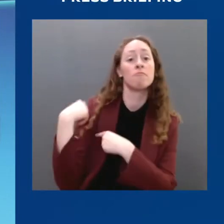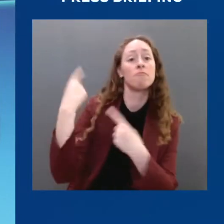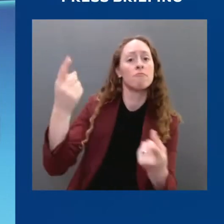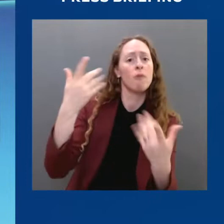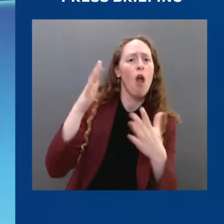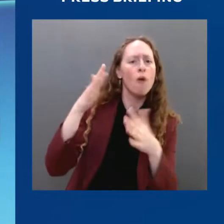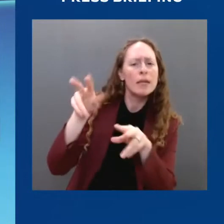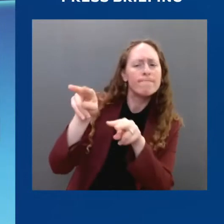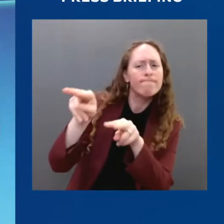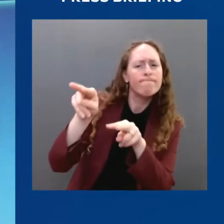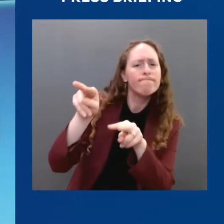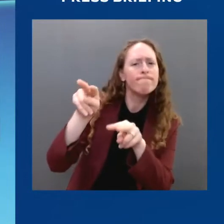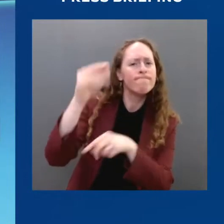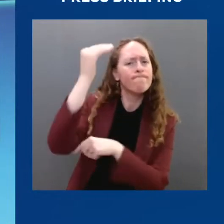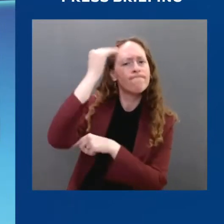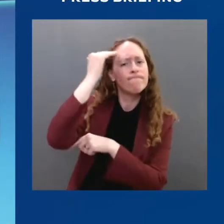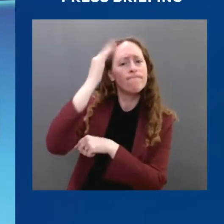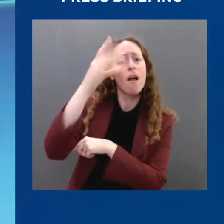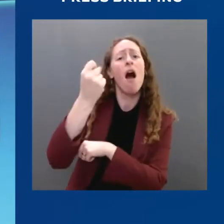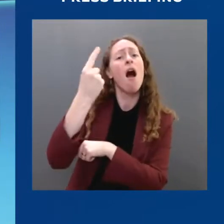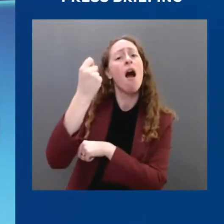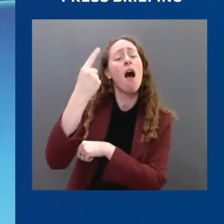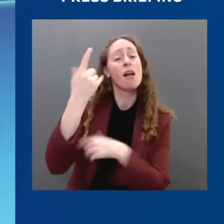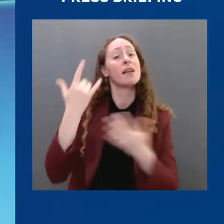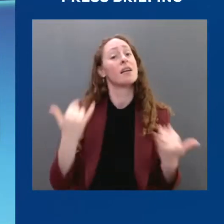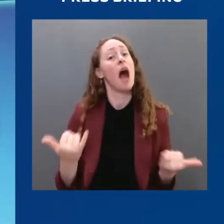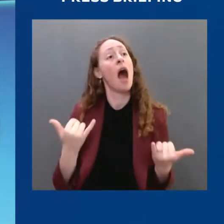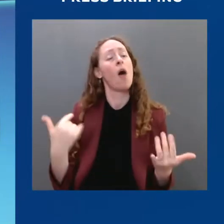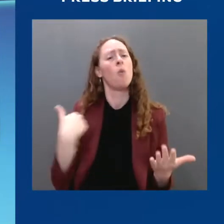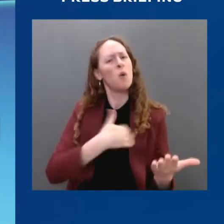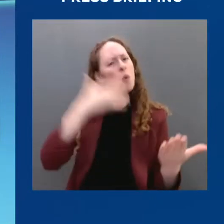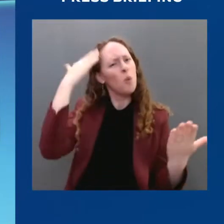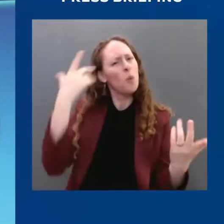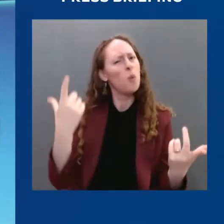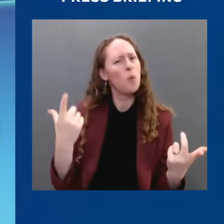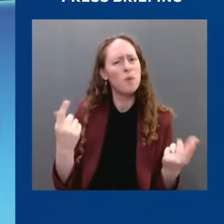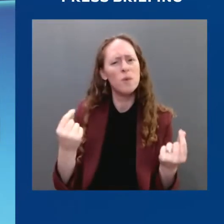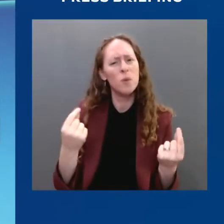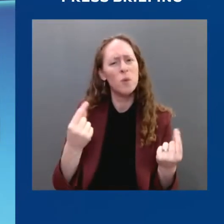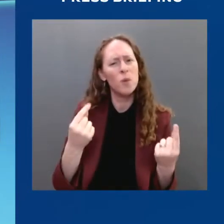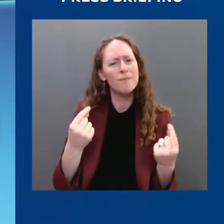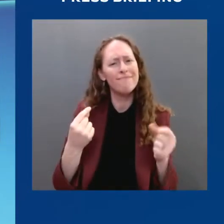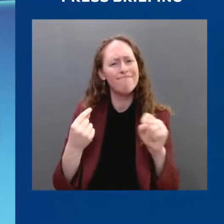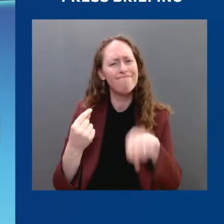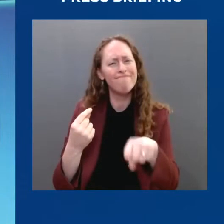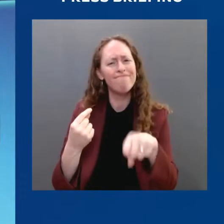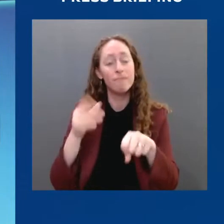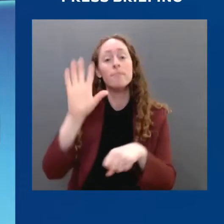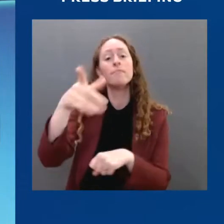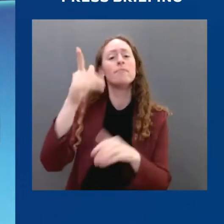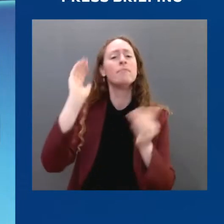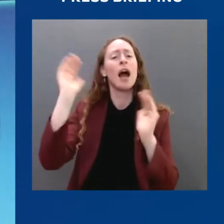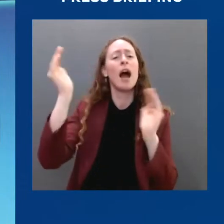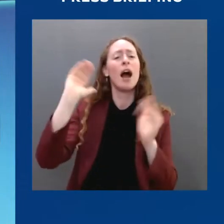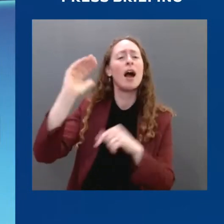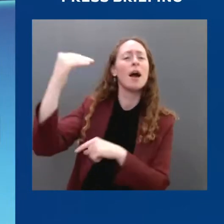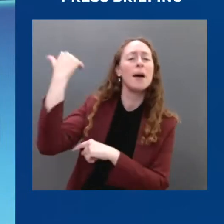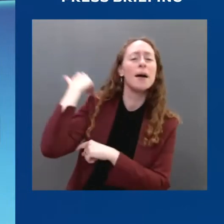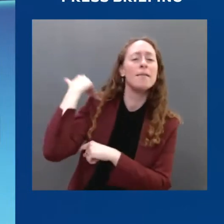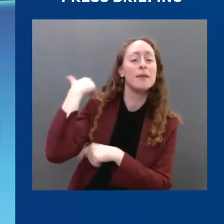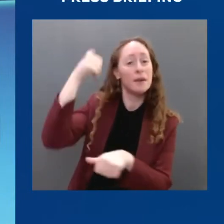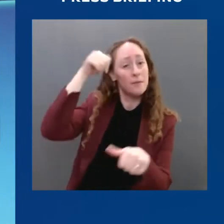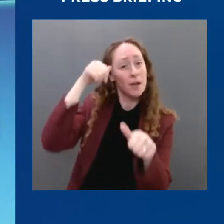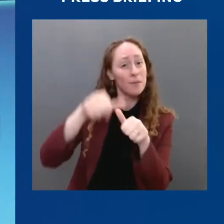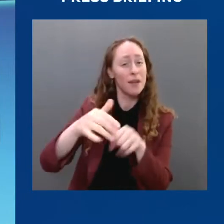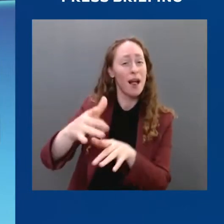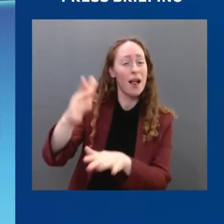to 2 years ago, we had a very limited set of tools to manage viruses like this. But today, thanks to the president's